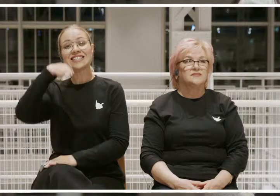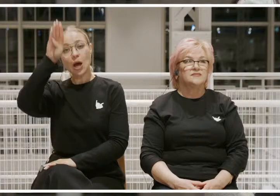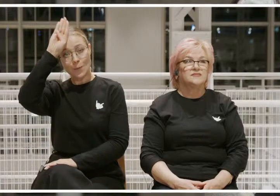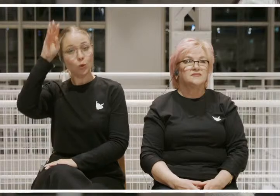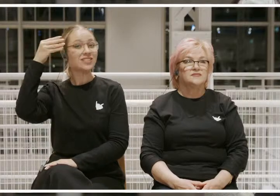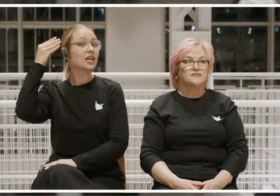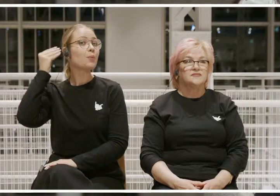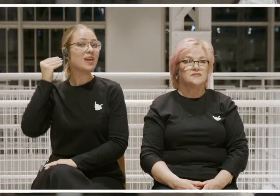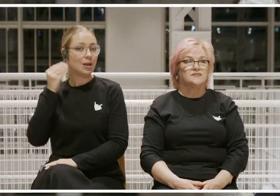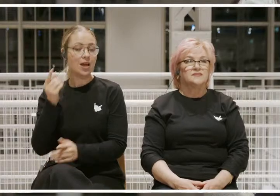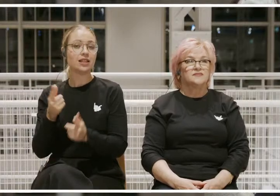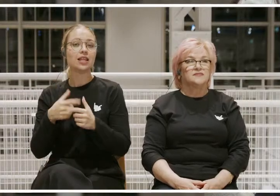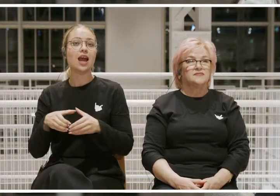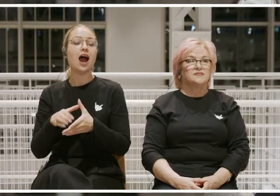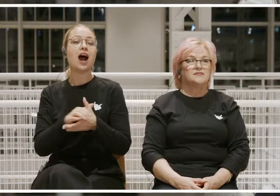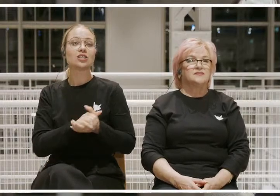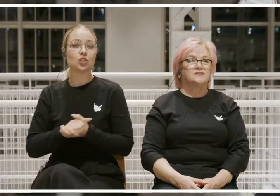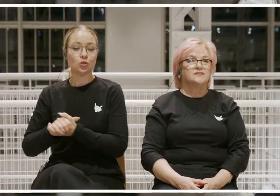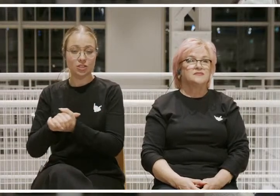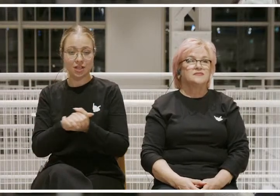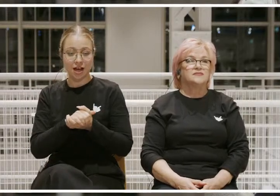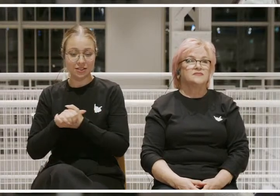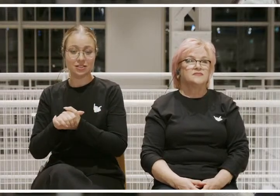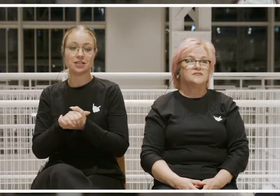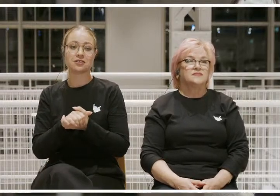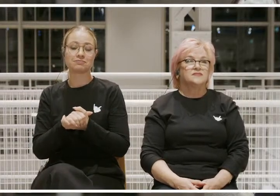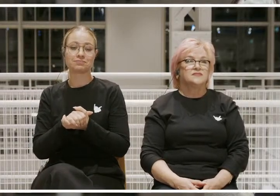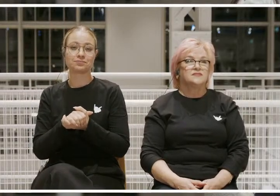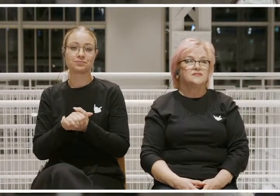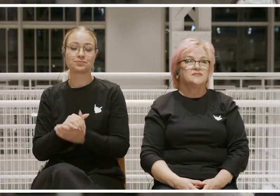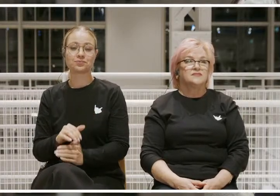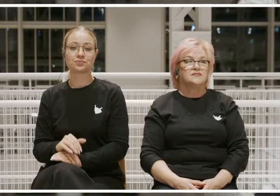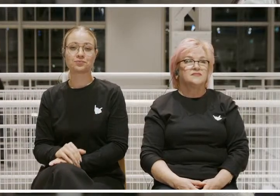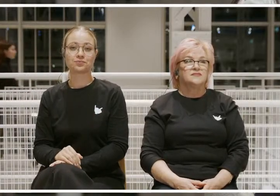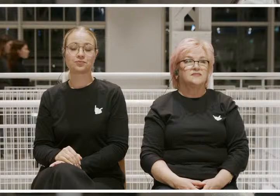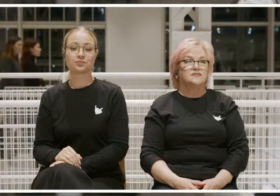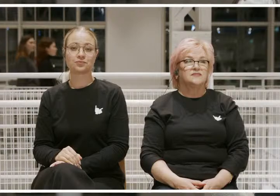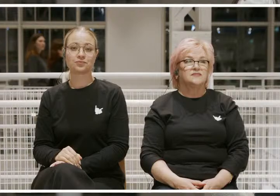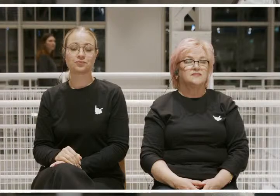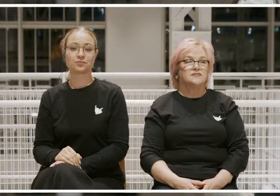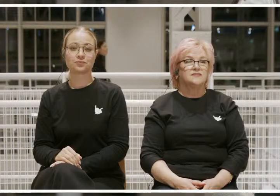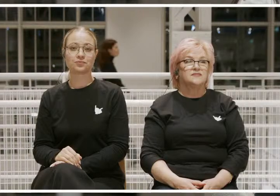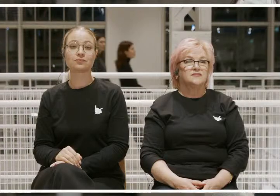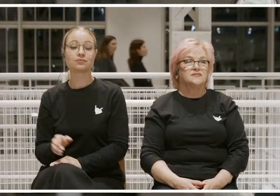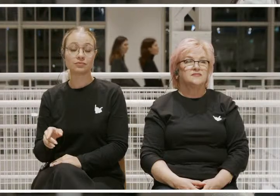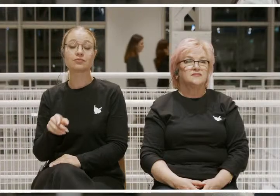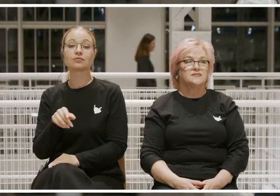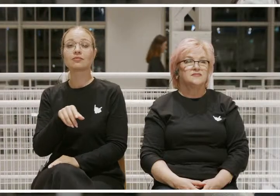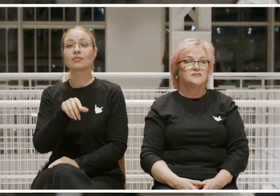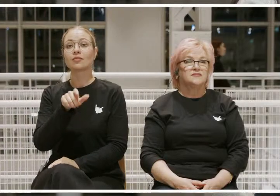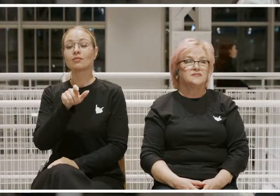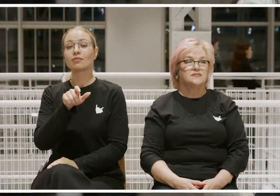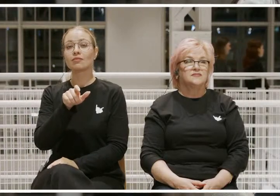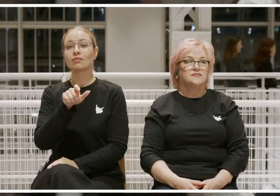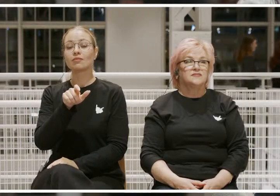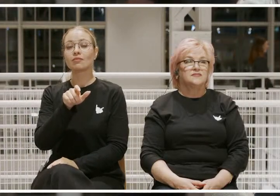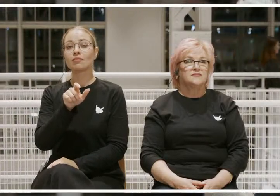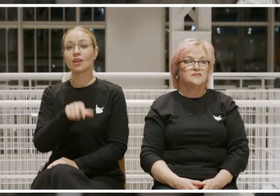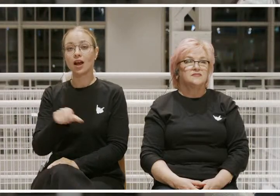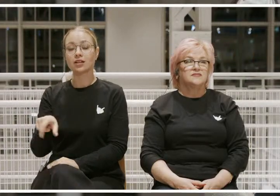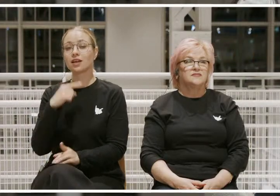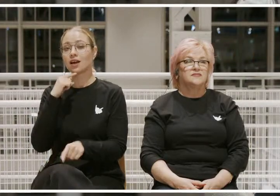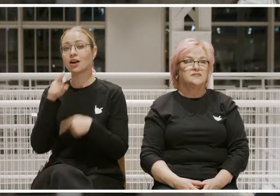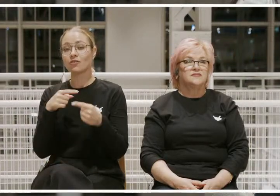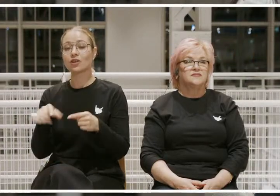repeated banning of its conference on the social, cultural, and economic history of Kayseri by